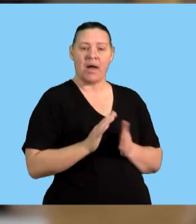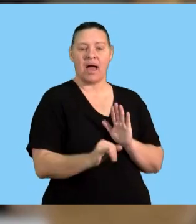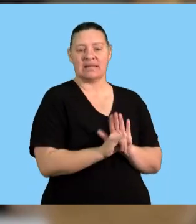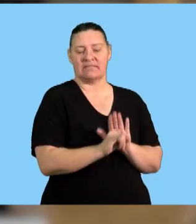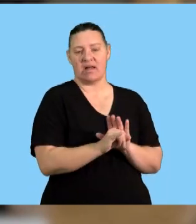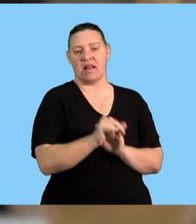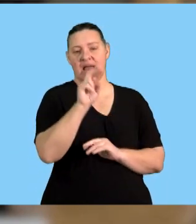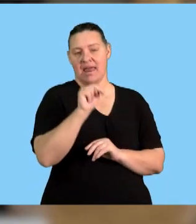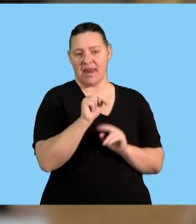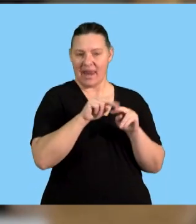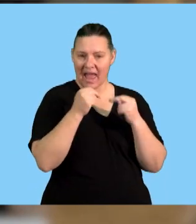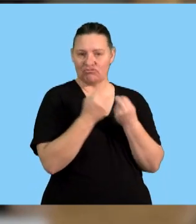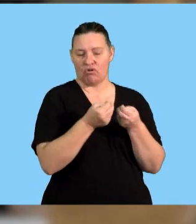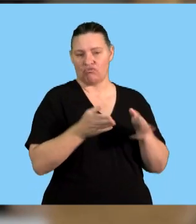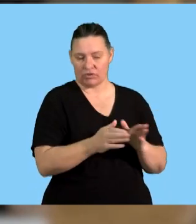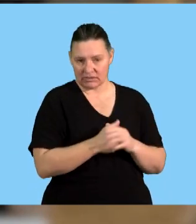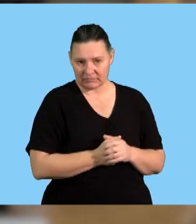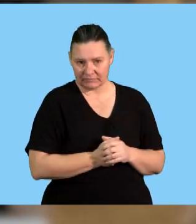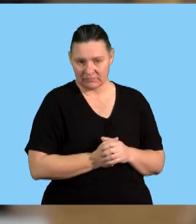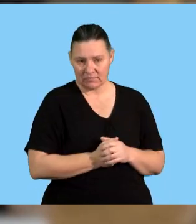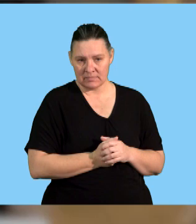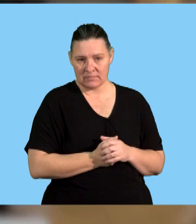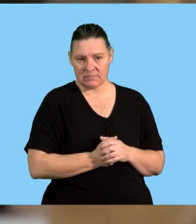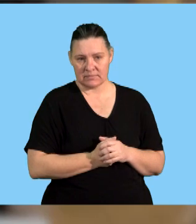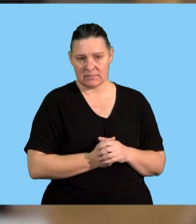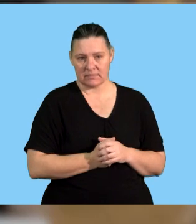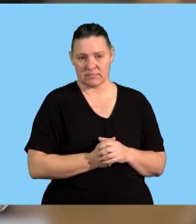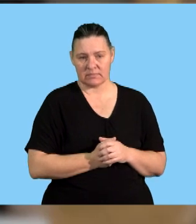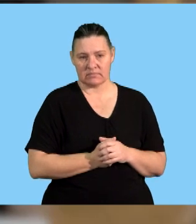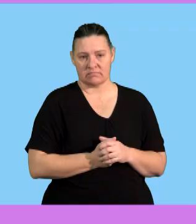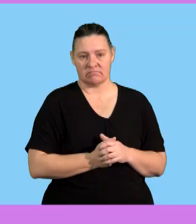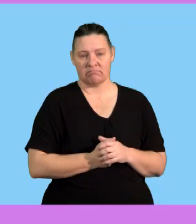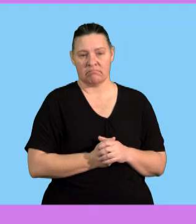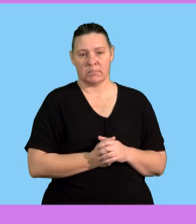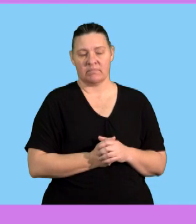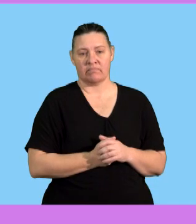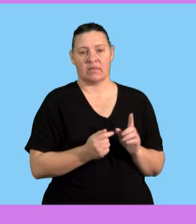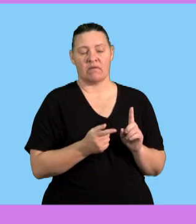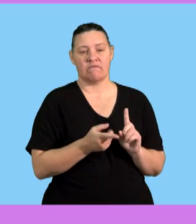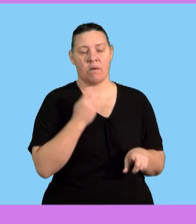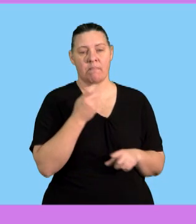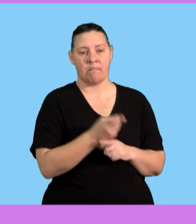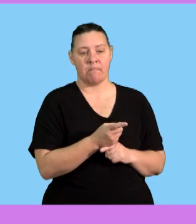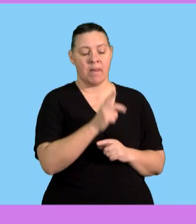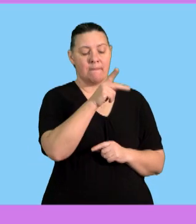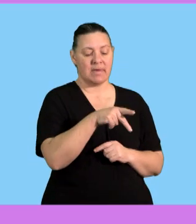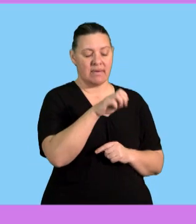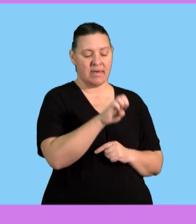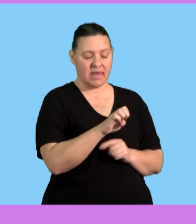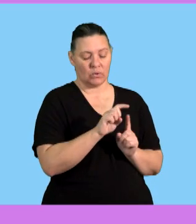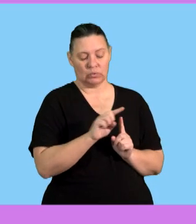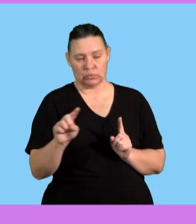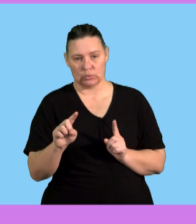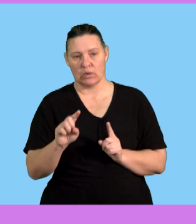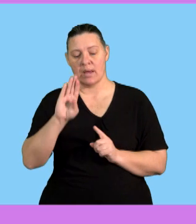identify the national. So we're going to look for those routes that start with an N. So now from Port Elizabeth